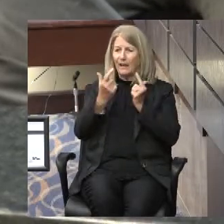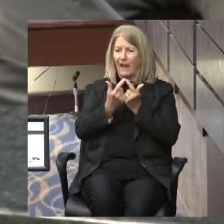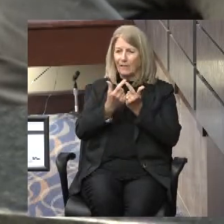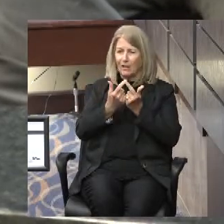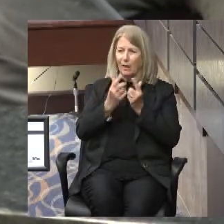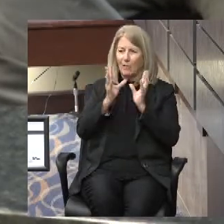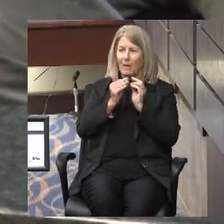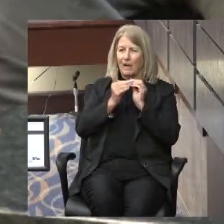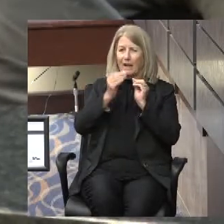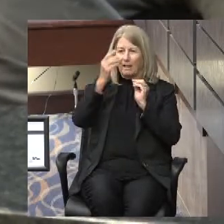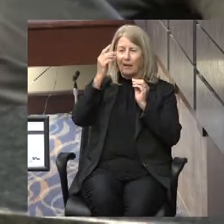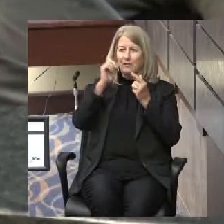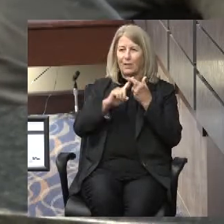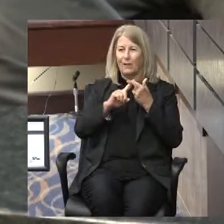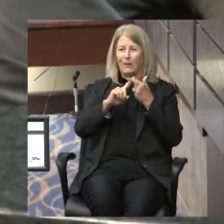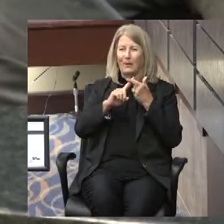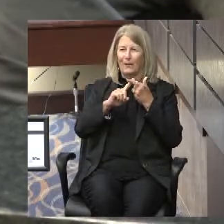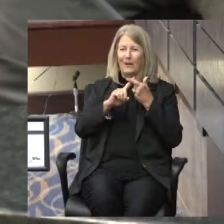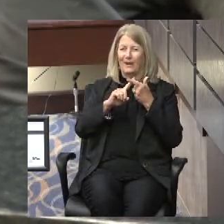us.